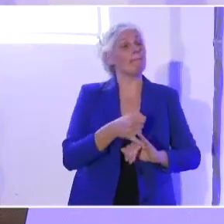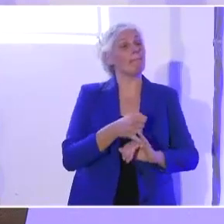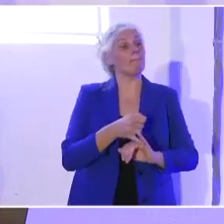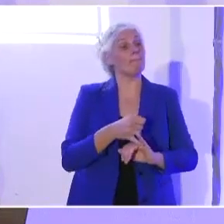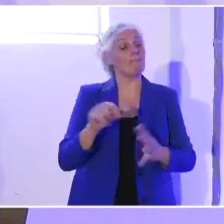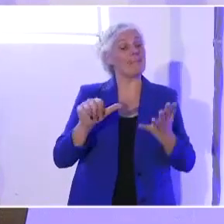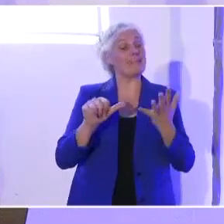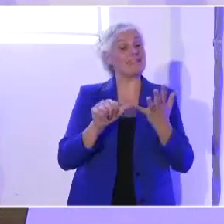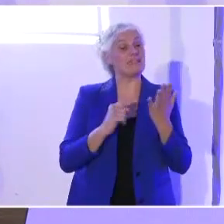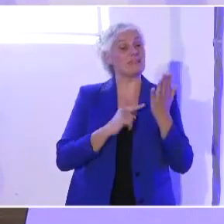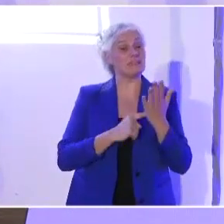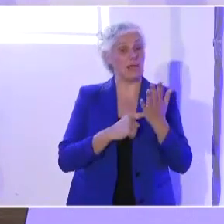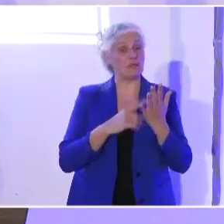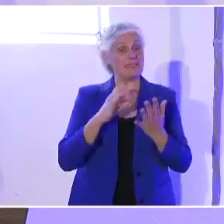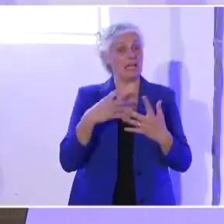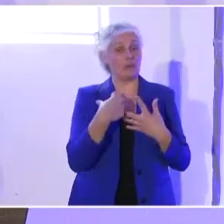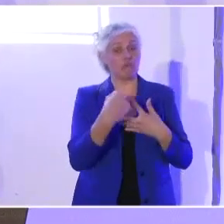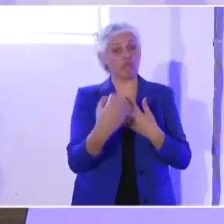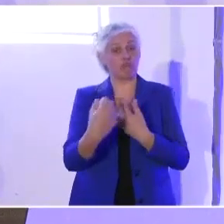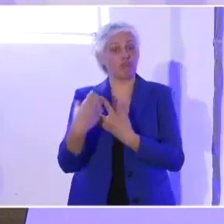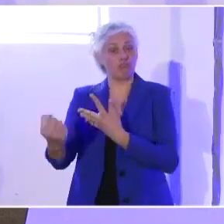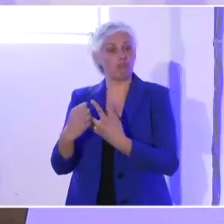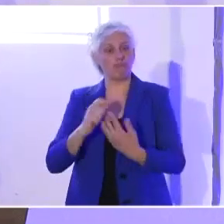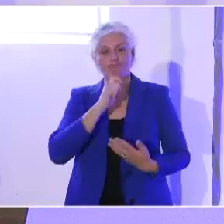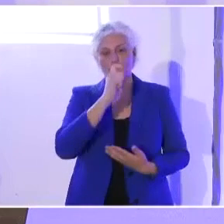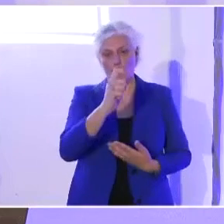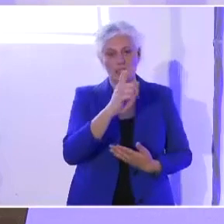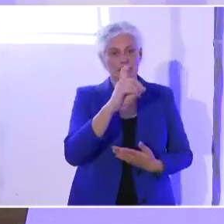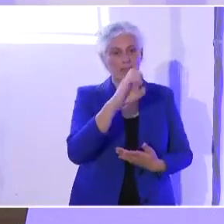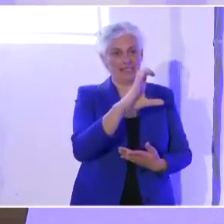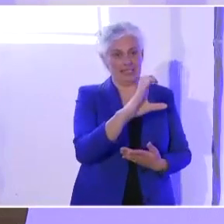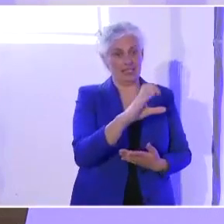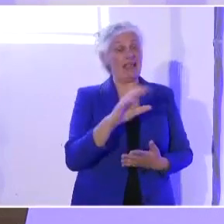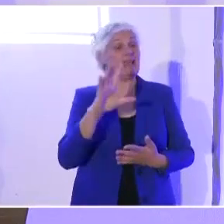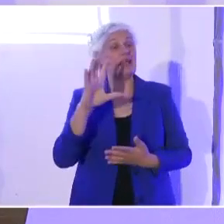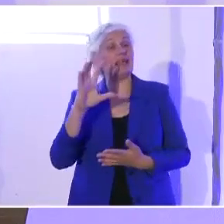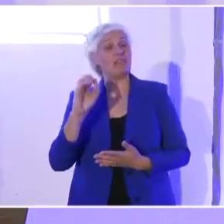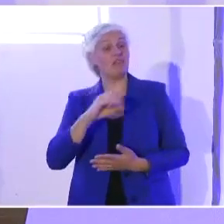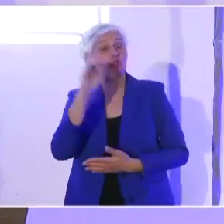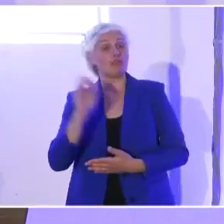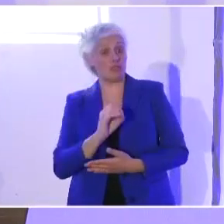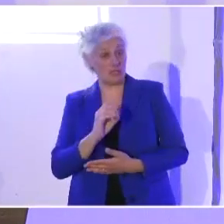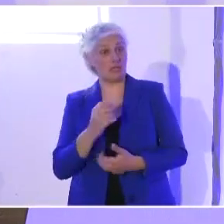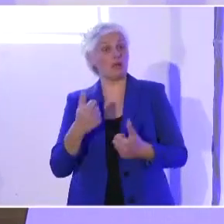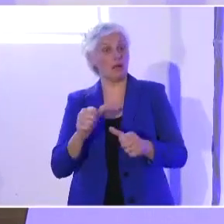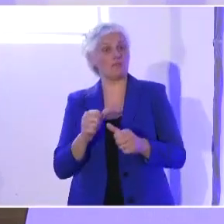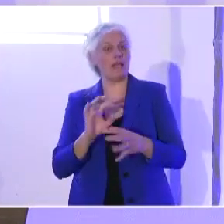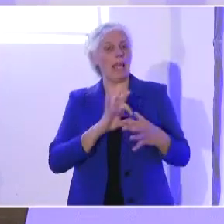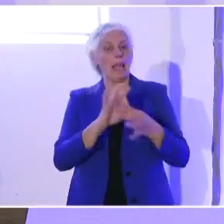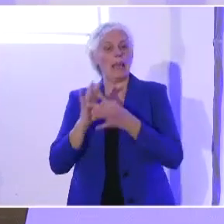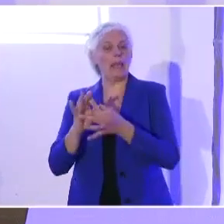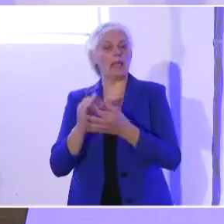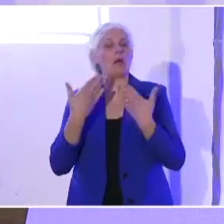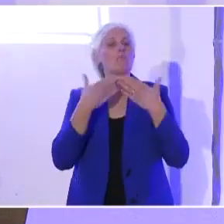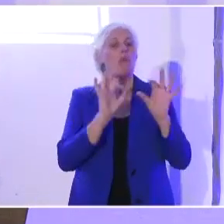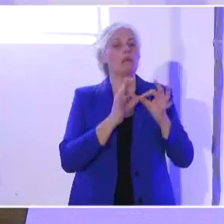Of those 6,000 data breaches reported to the DPC, over 50% of those were reported by the public sector organizations